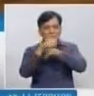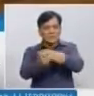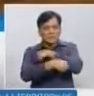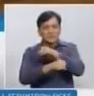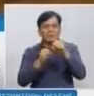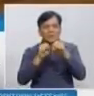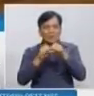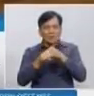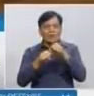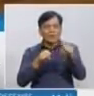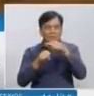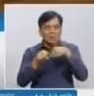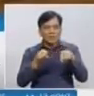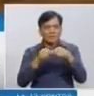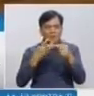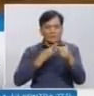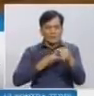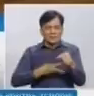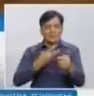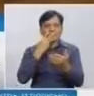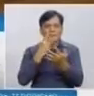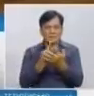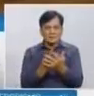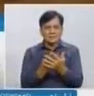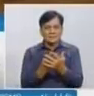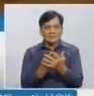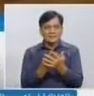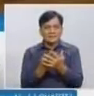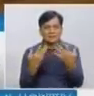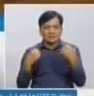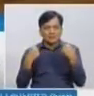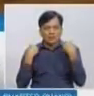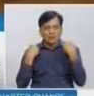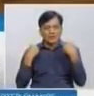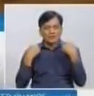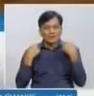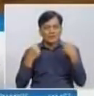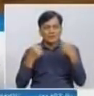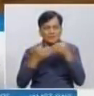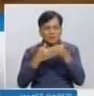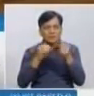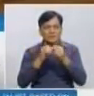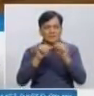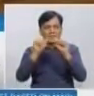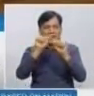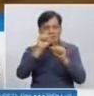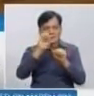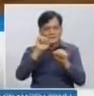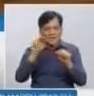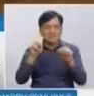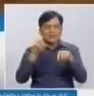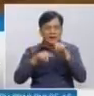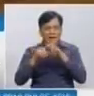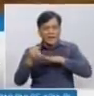this nation wish us well. Our stronger bonds with our ASEAN friends have made